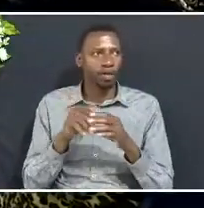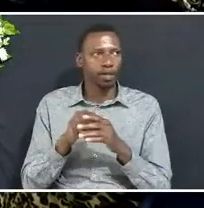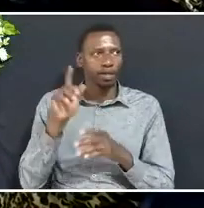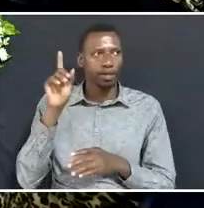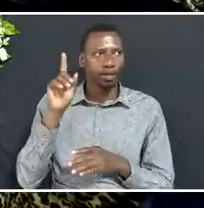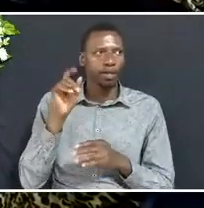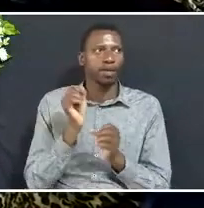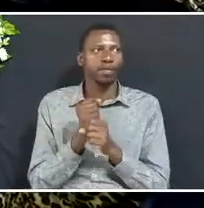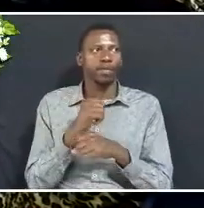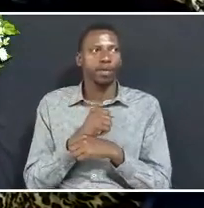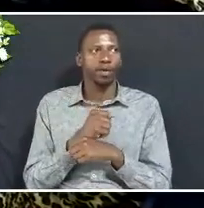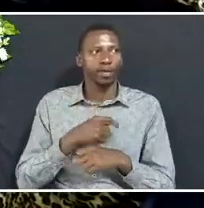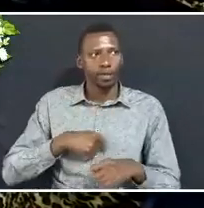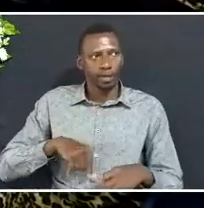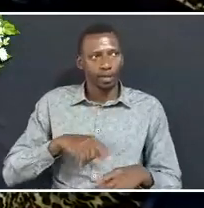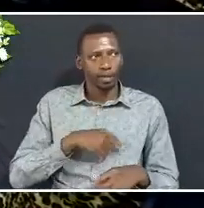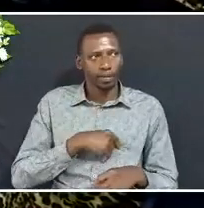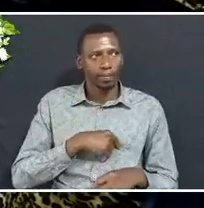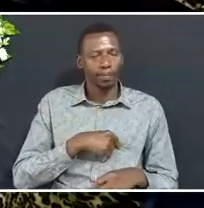makes us